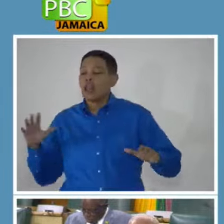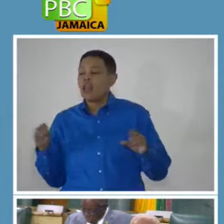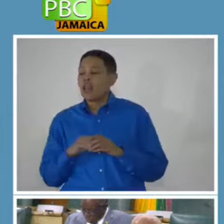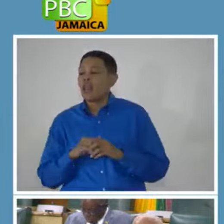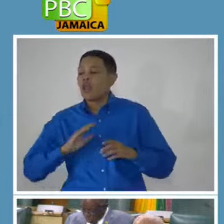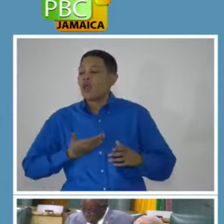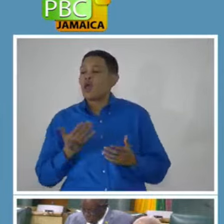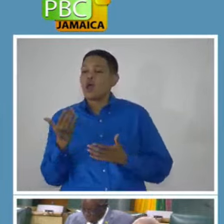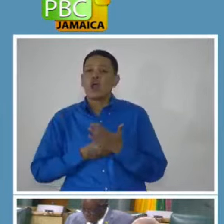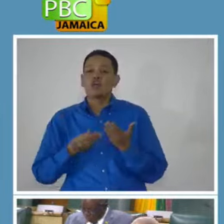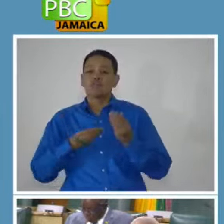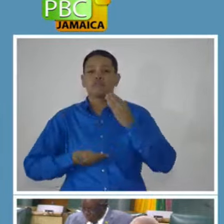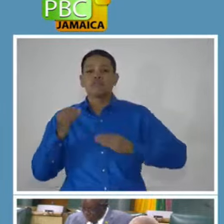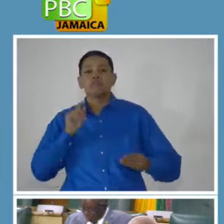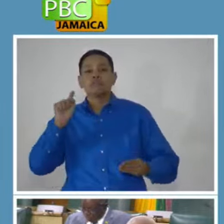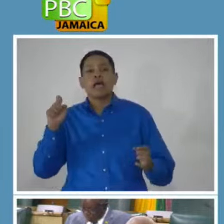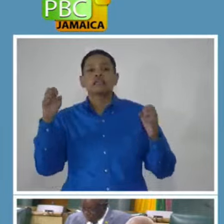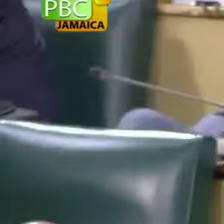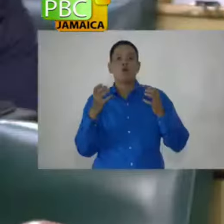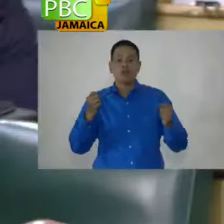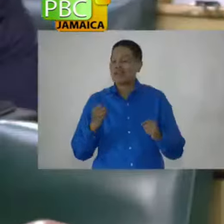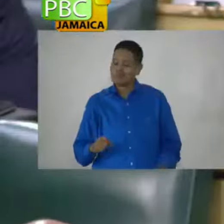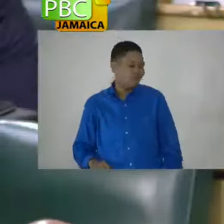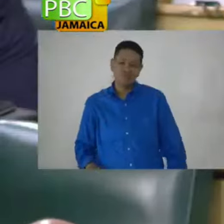our revenue measures.